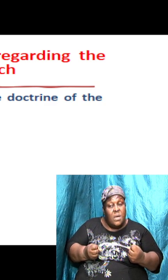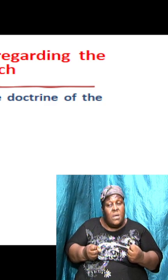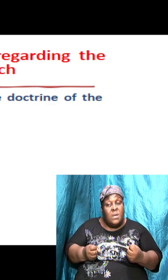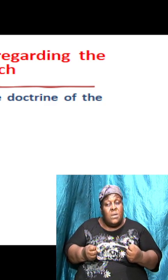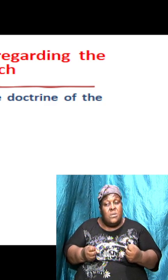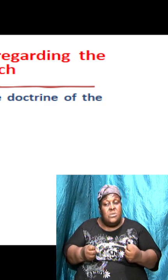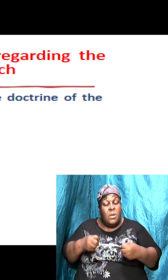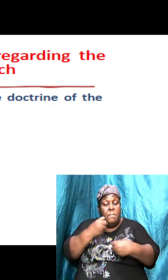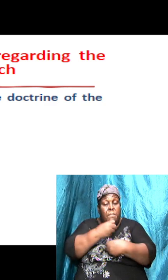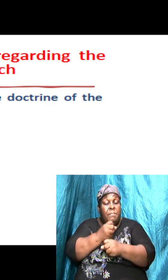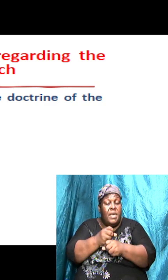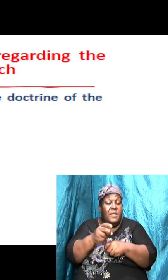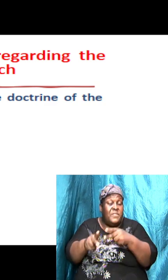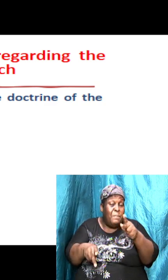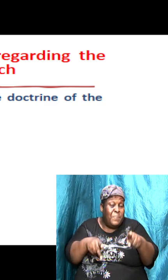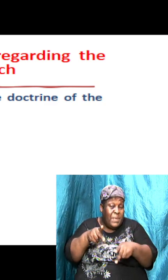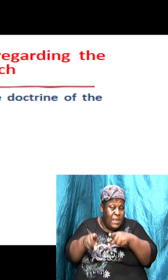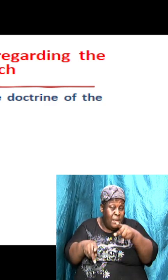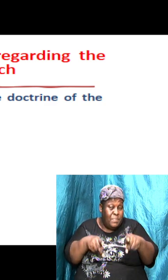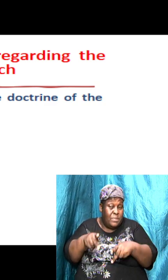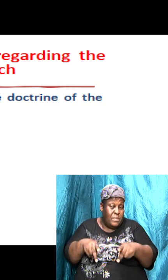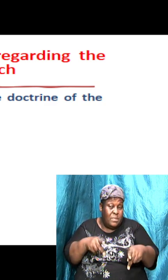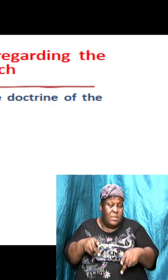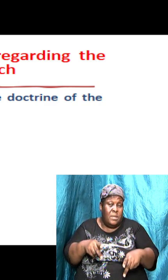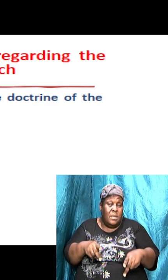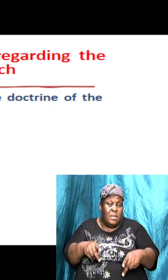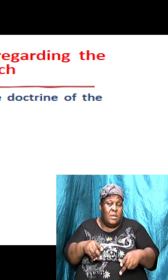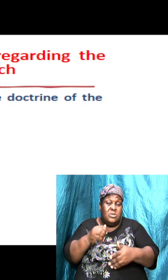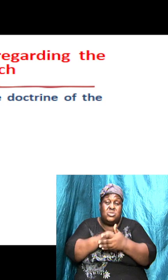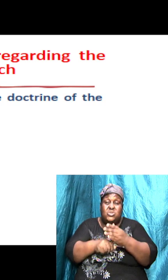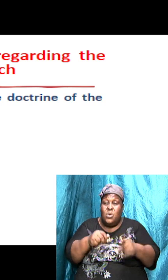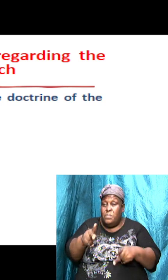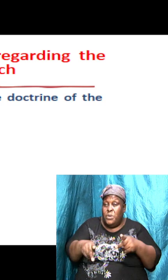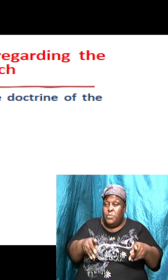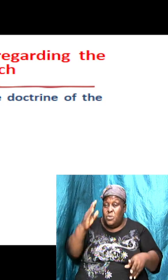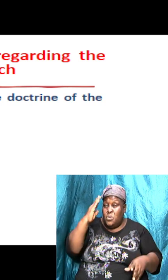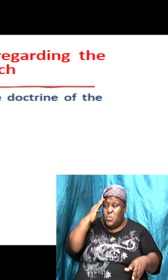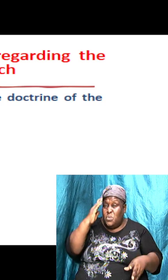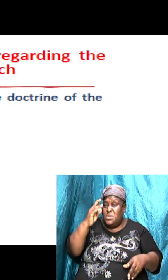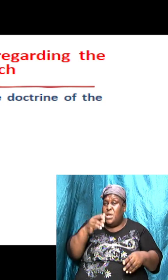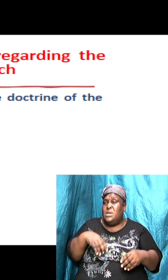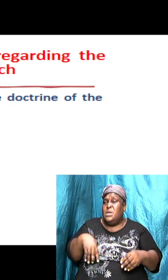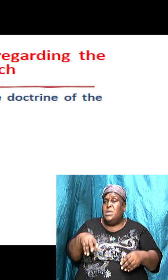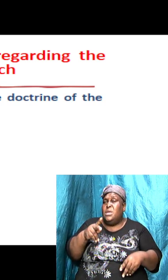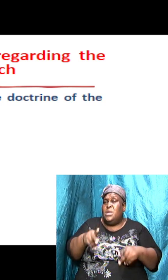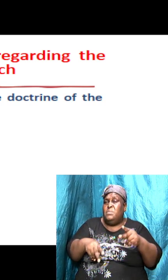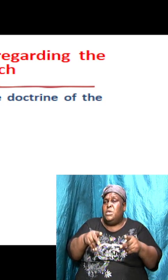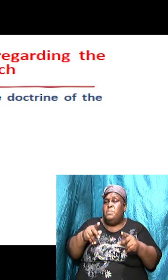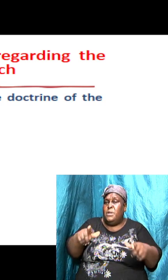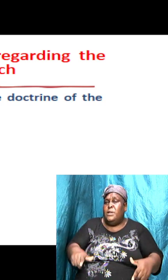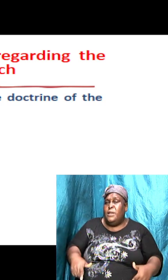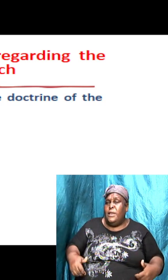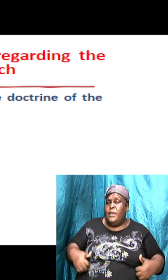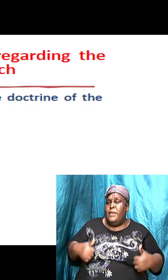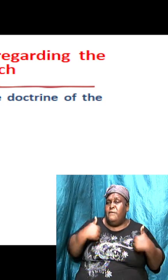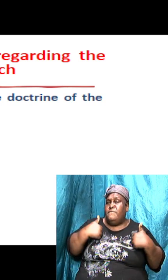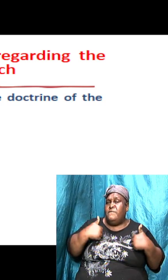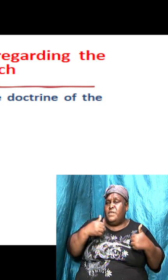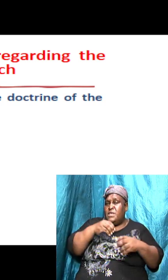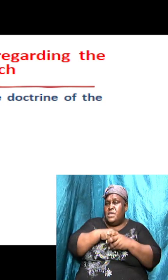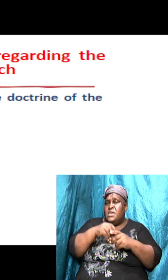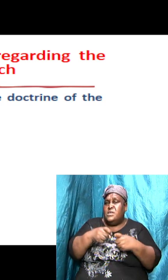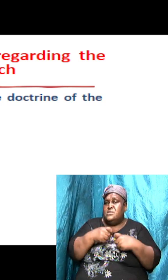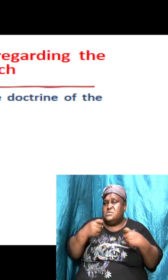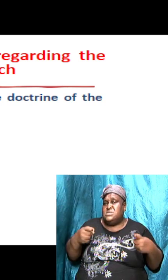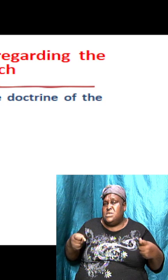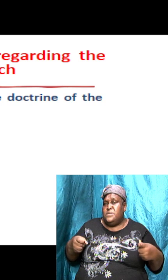are literally living in sin. And if you ever dare say you're going to talk to them, make another brother or another sister talk to